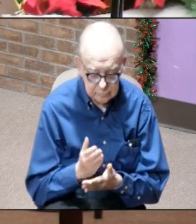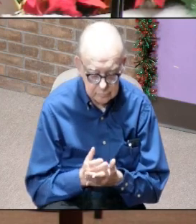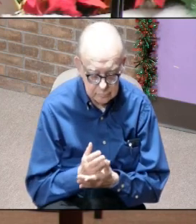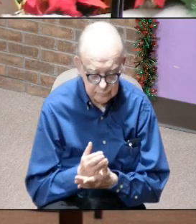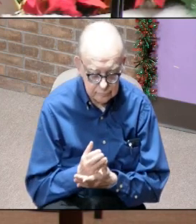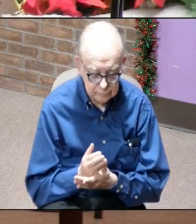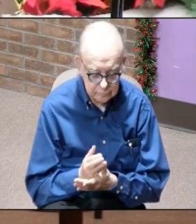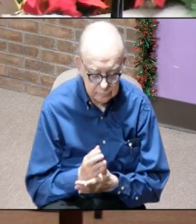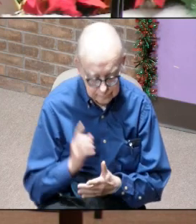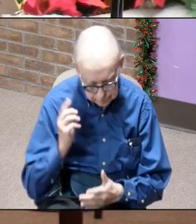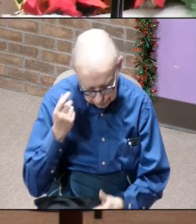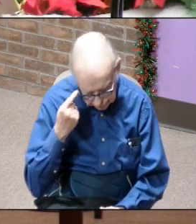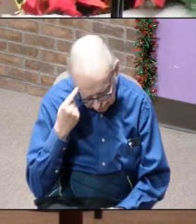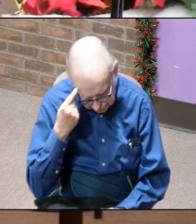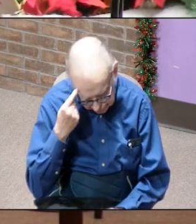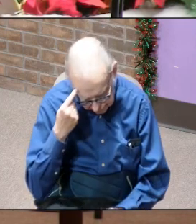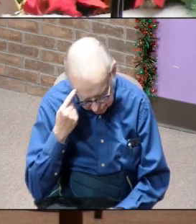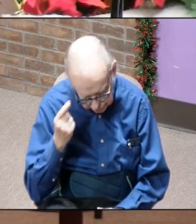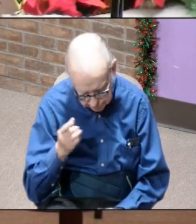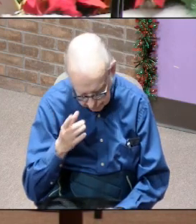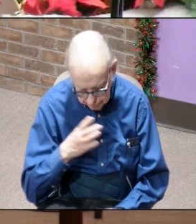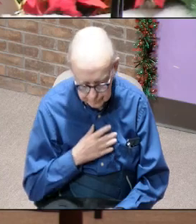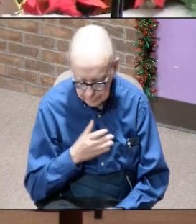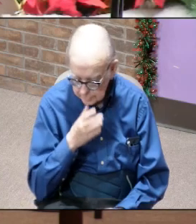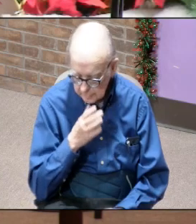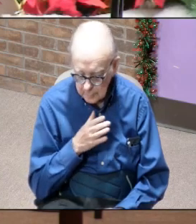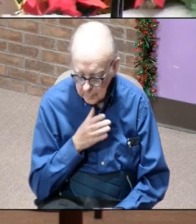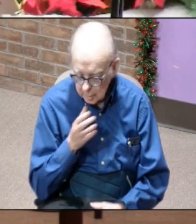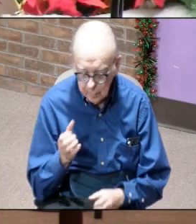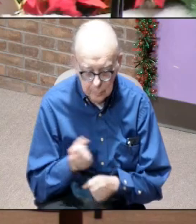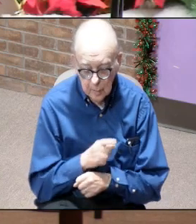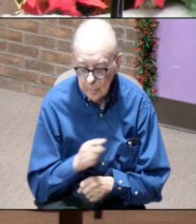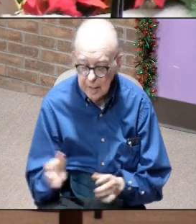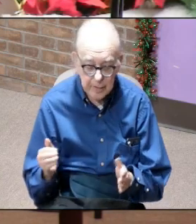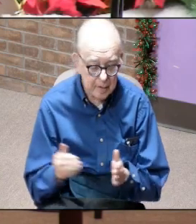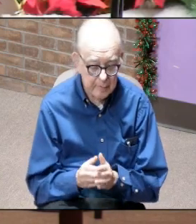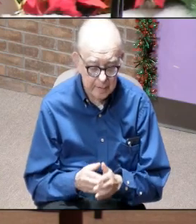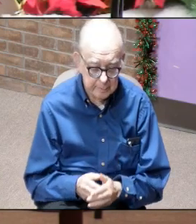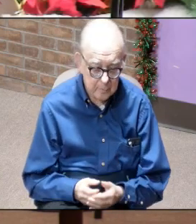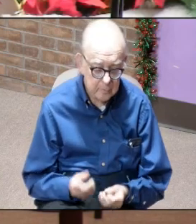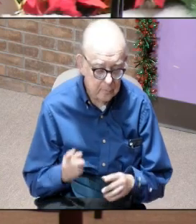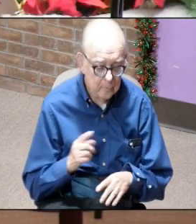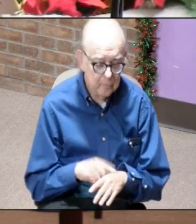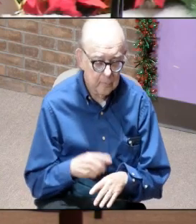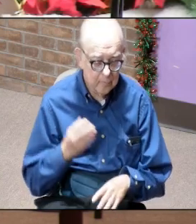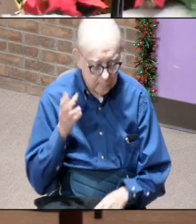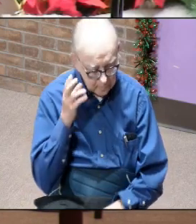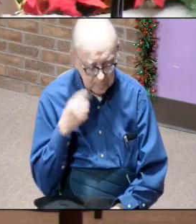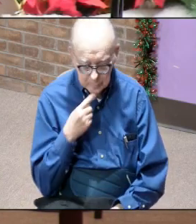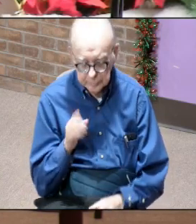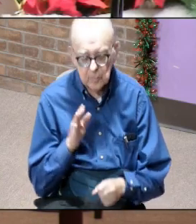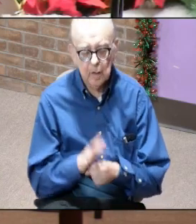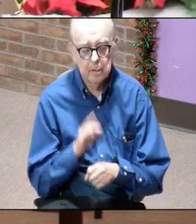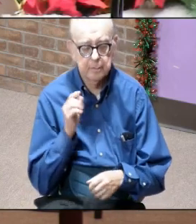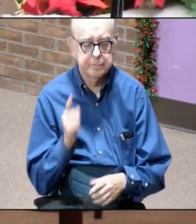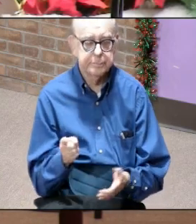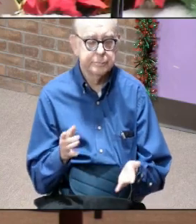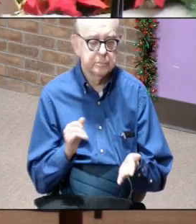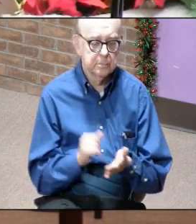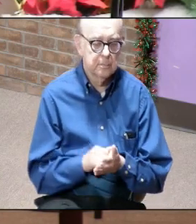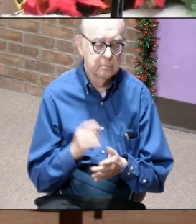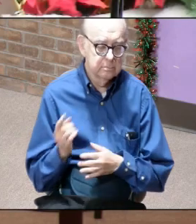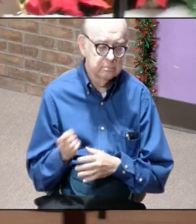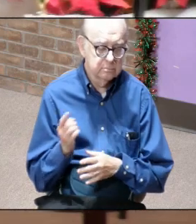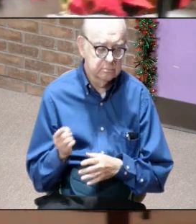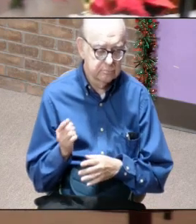to politicians, ladies and gentlemen, you don't get them back. How many times have you heard them promise you this will